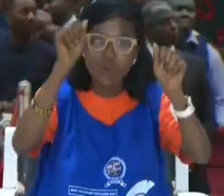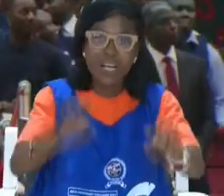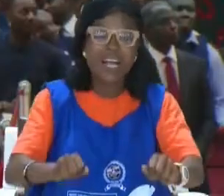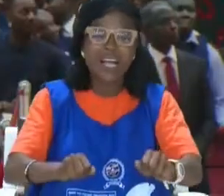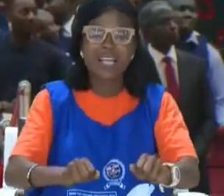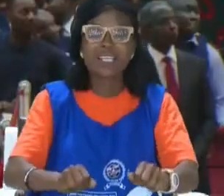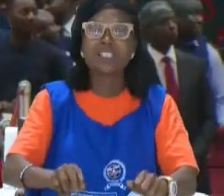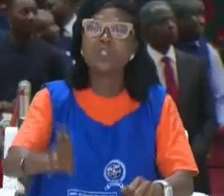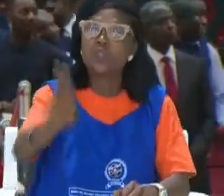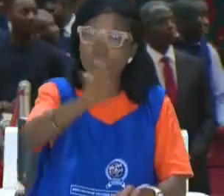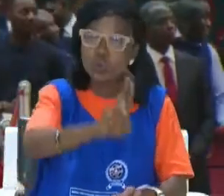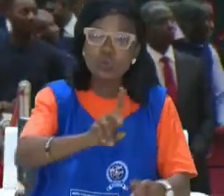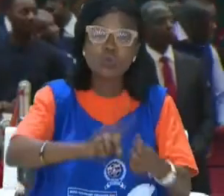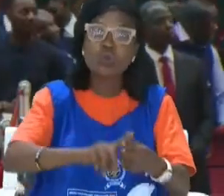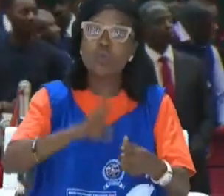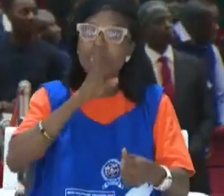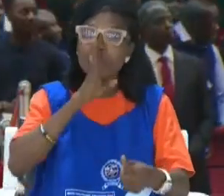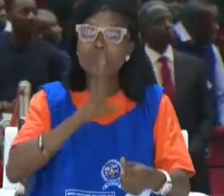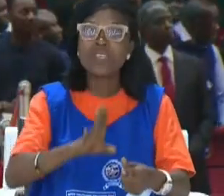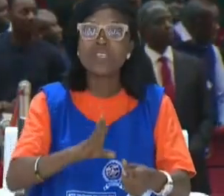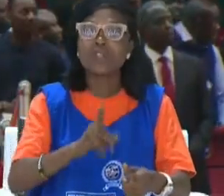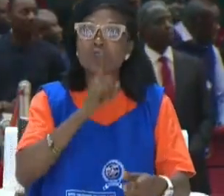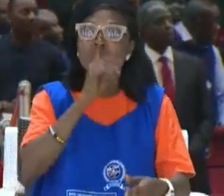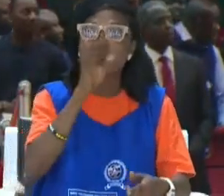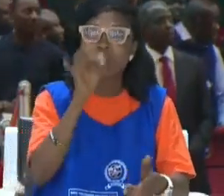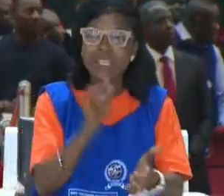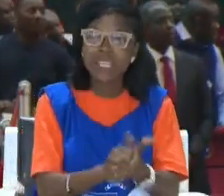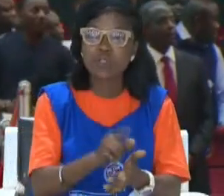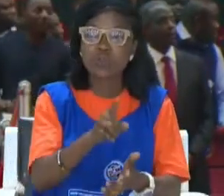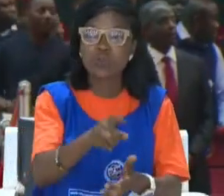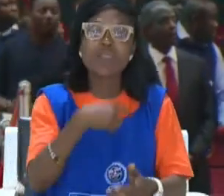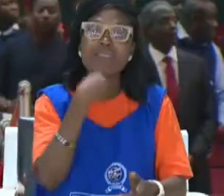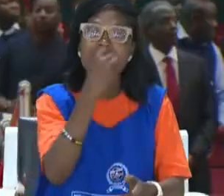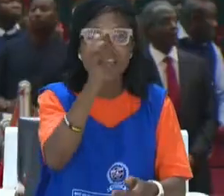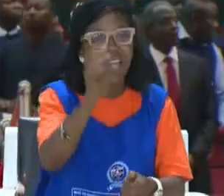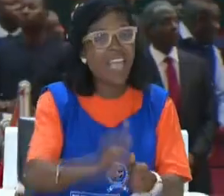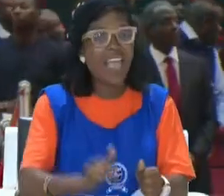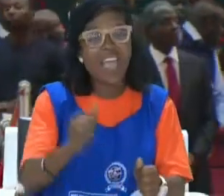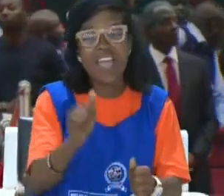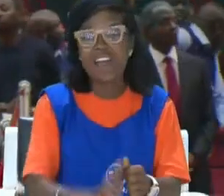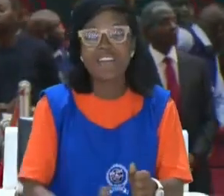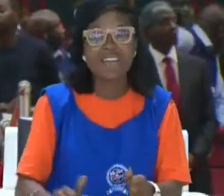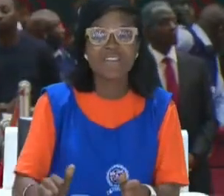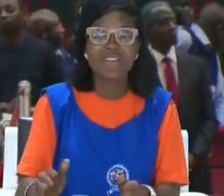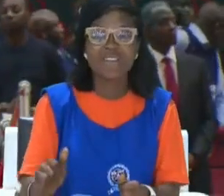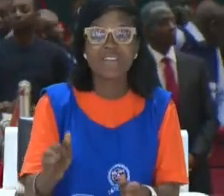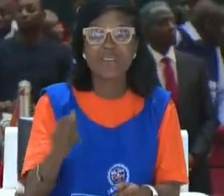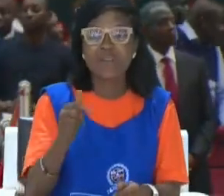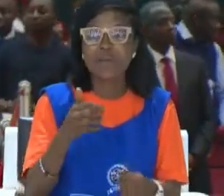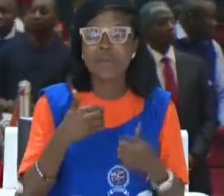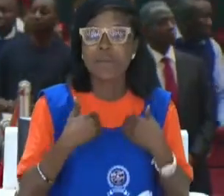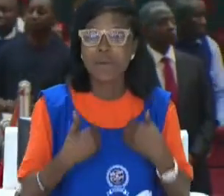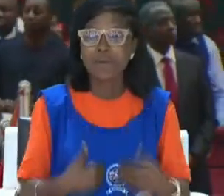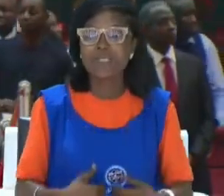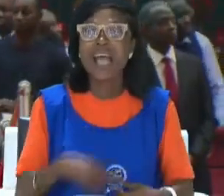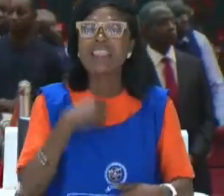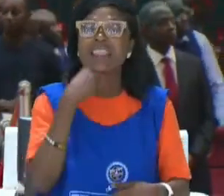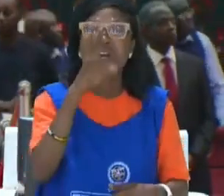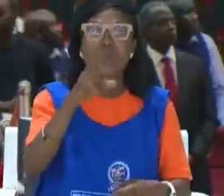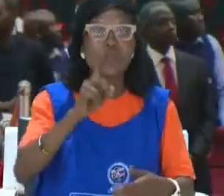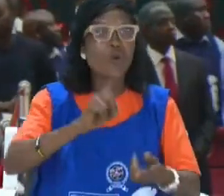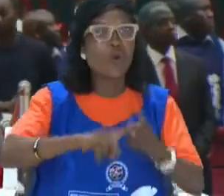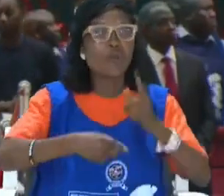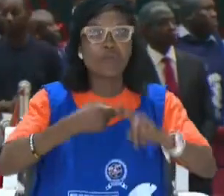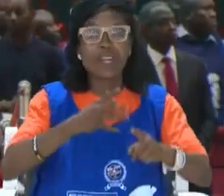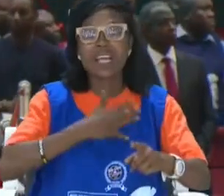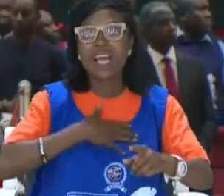to make sure you tell everybody. Tell your friends, tell your enemies.